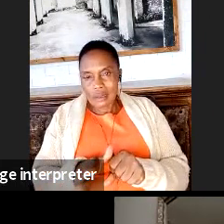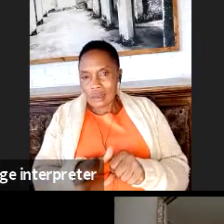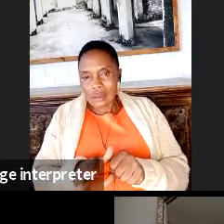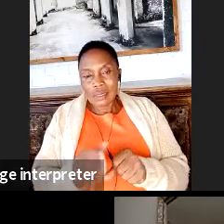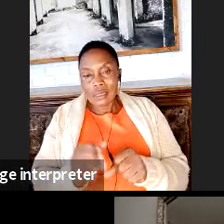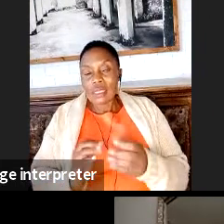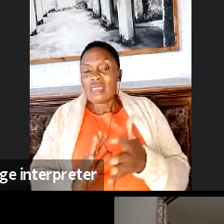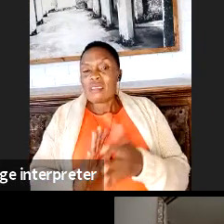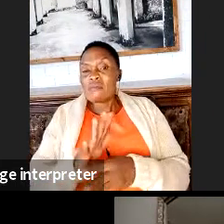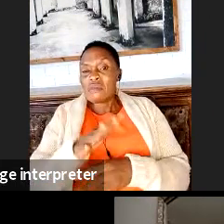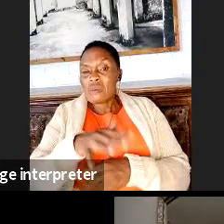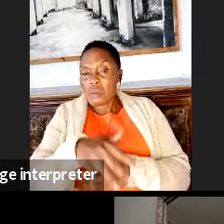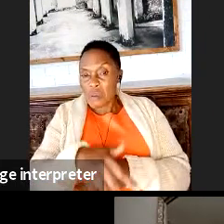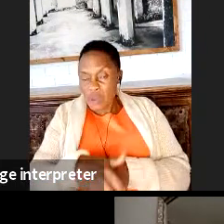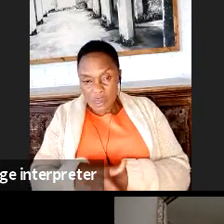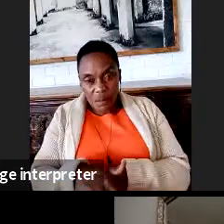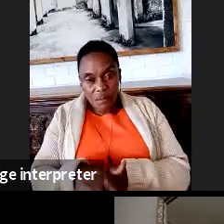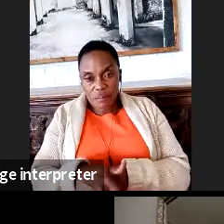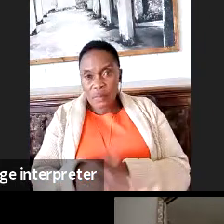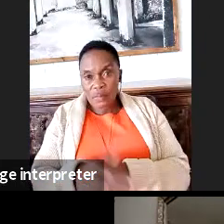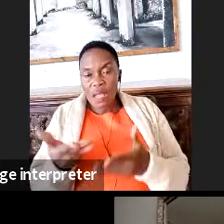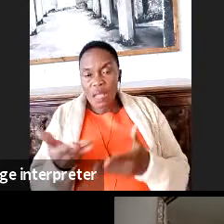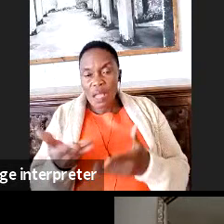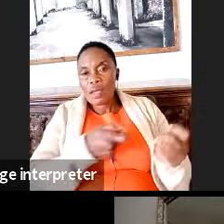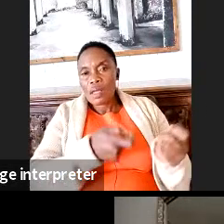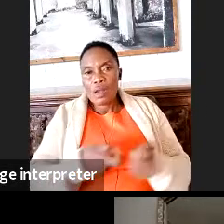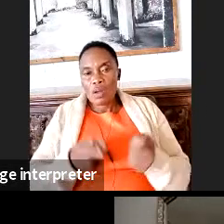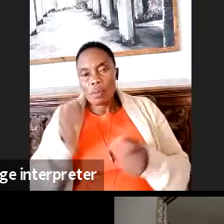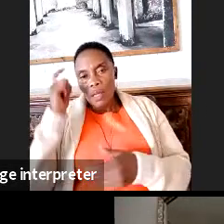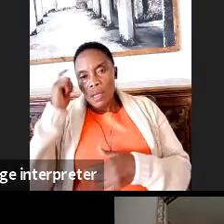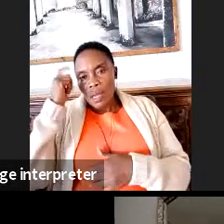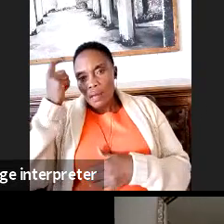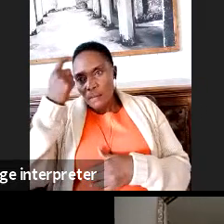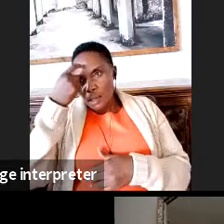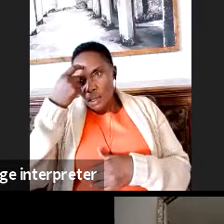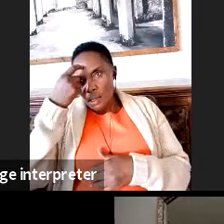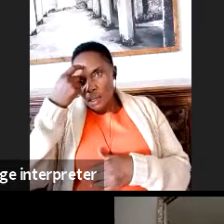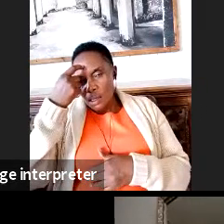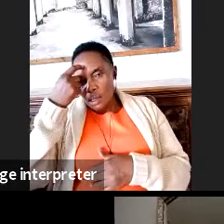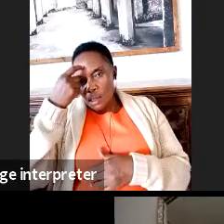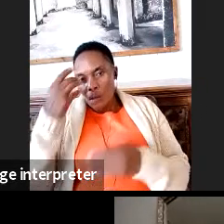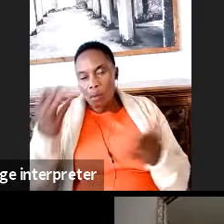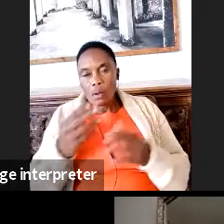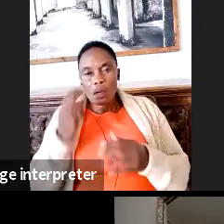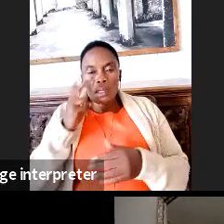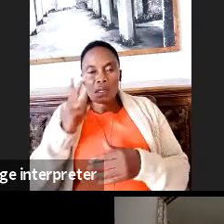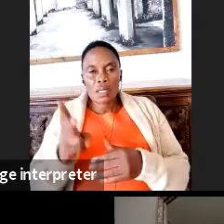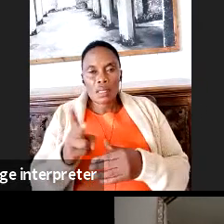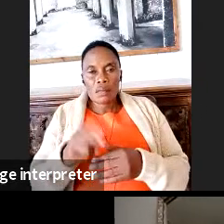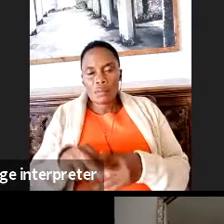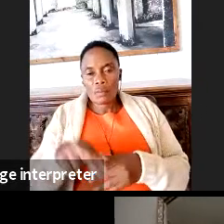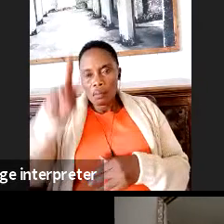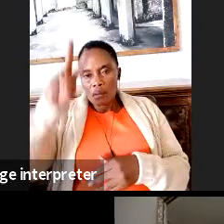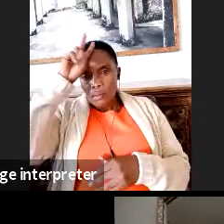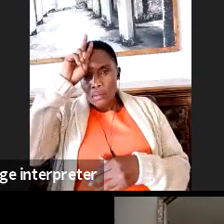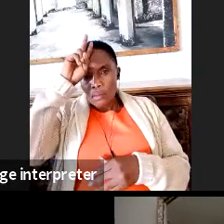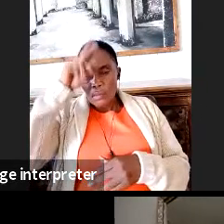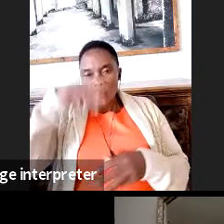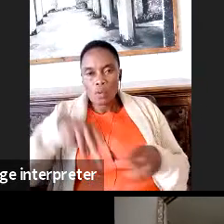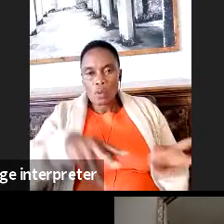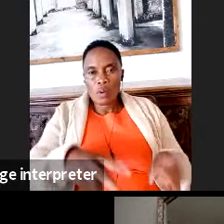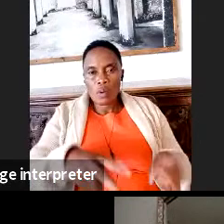influenced, how we lobby governmental stakeholders now. We're looking at a grassroots approach with